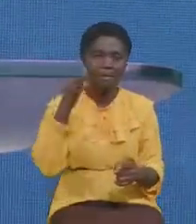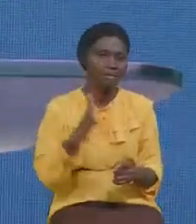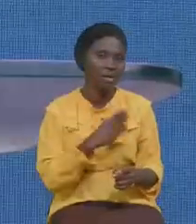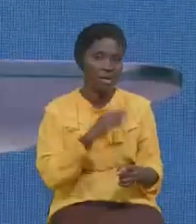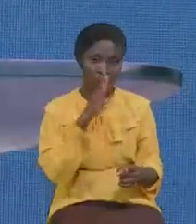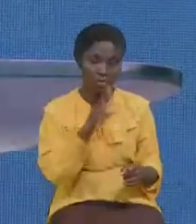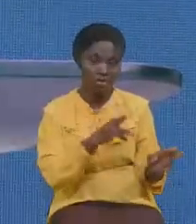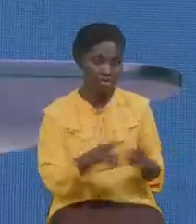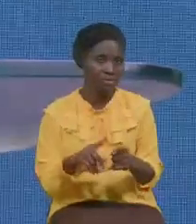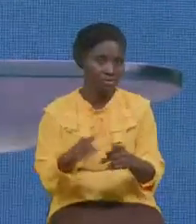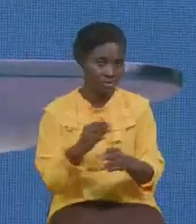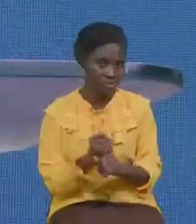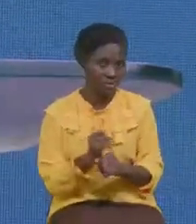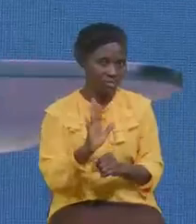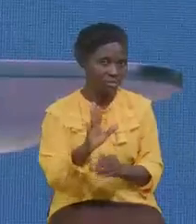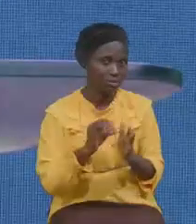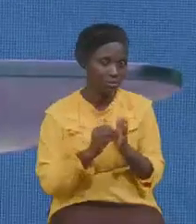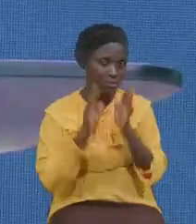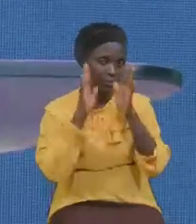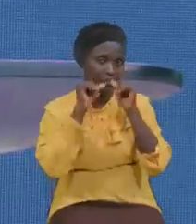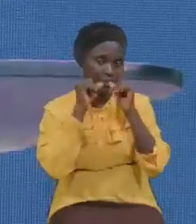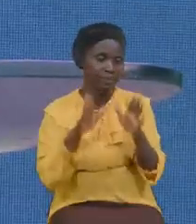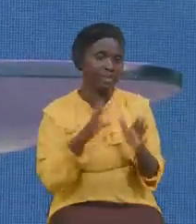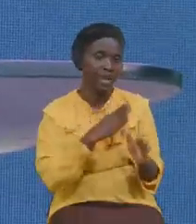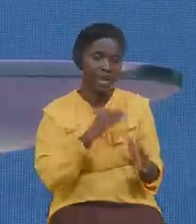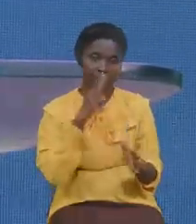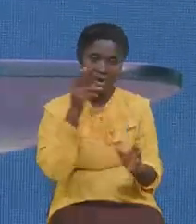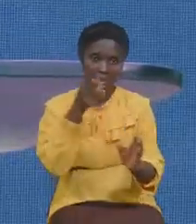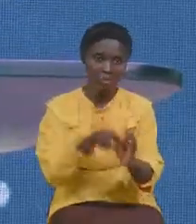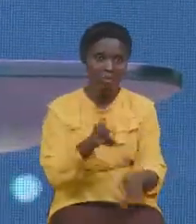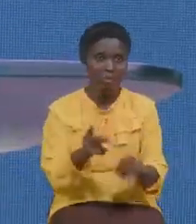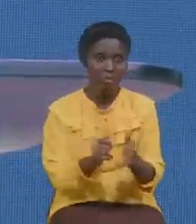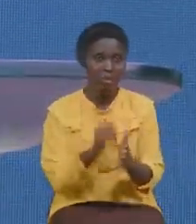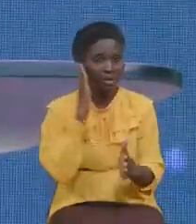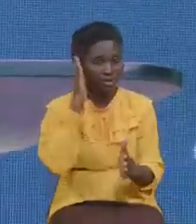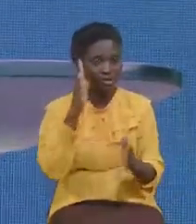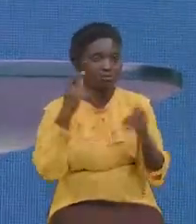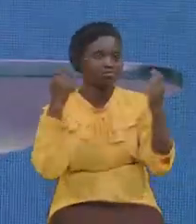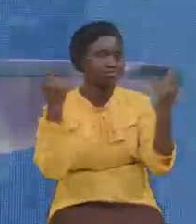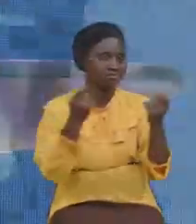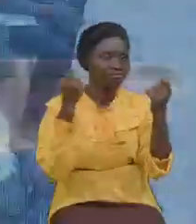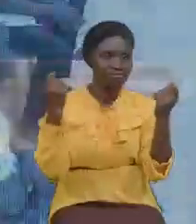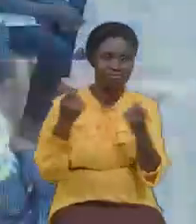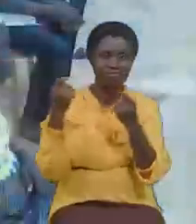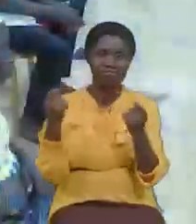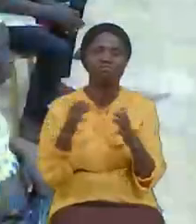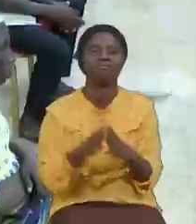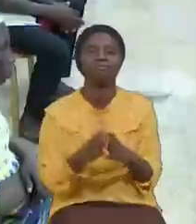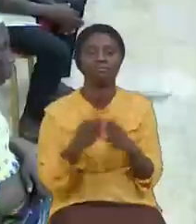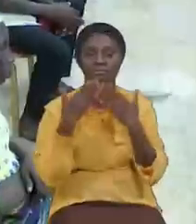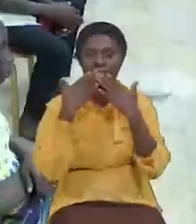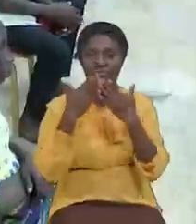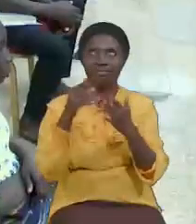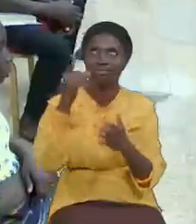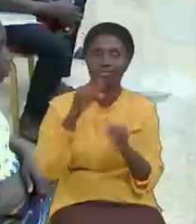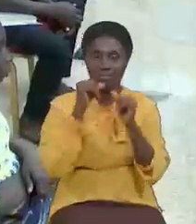your blessing and be a part of the people who are going to celebrate. Thank you. God bless you. As we wait